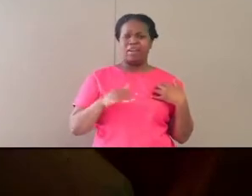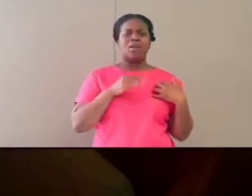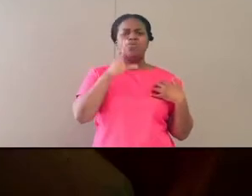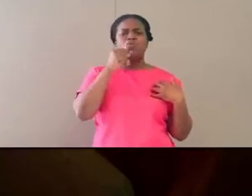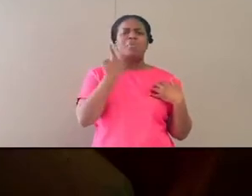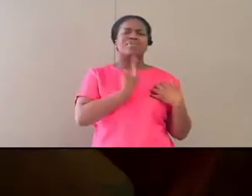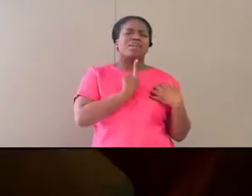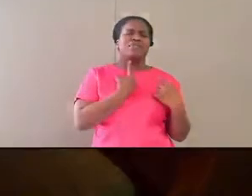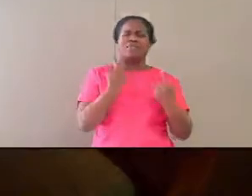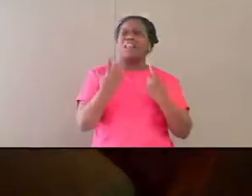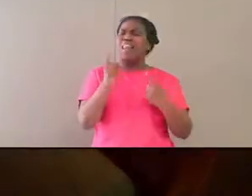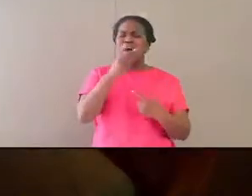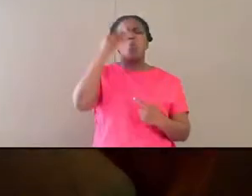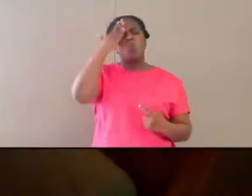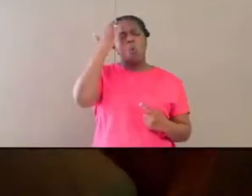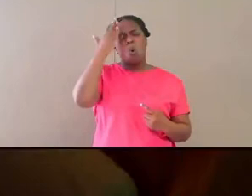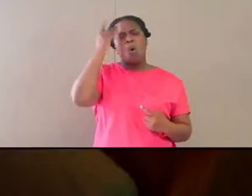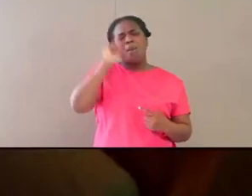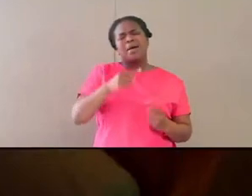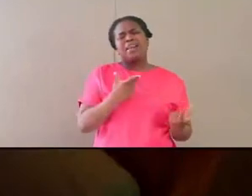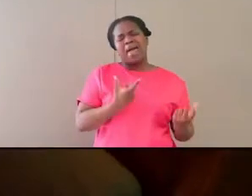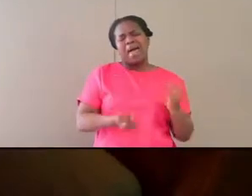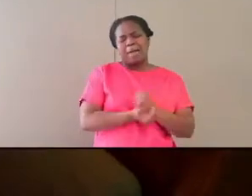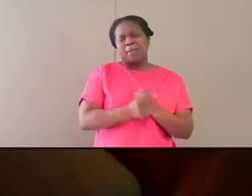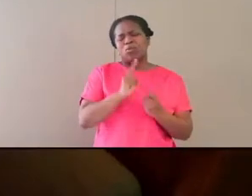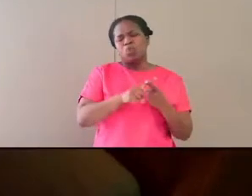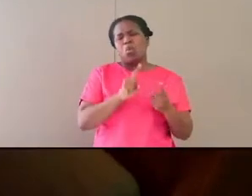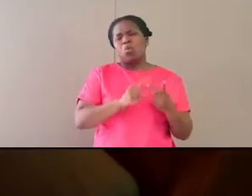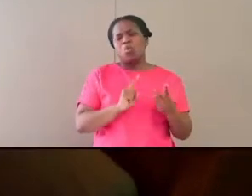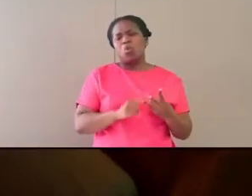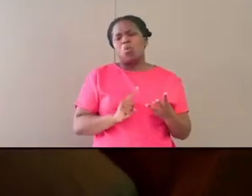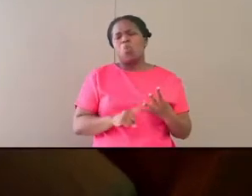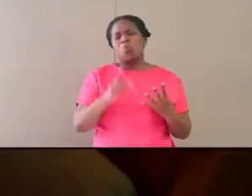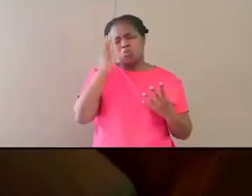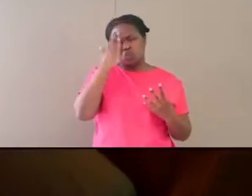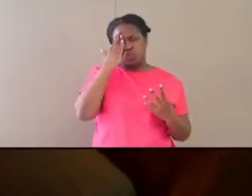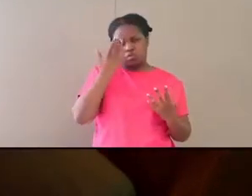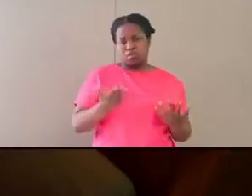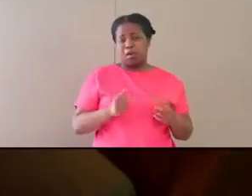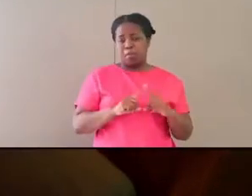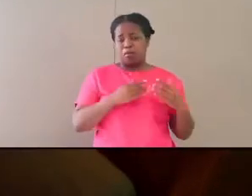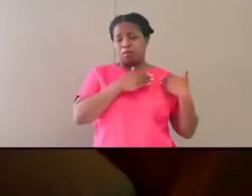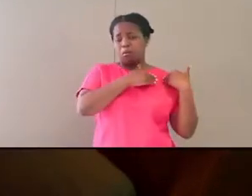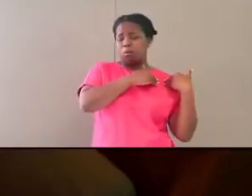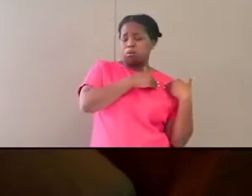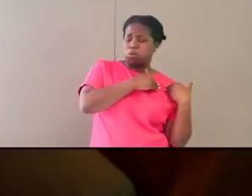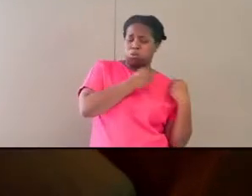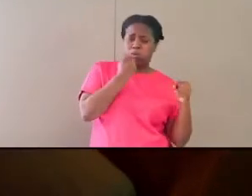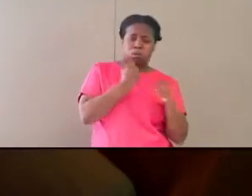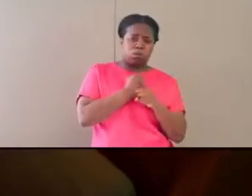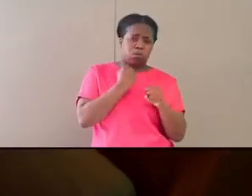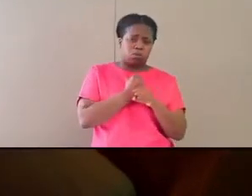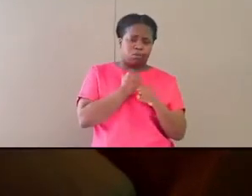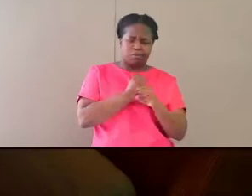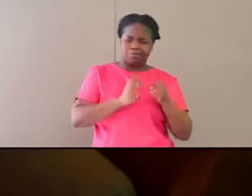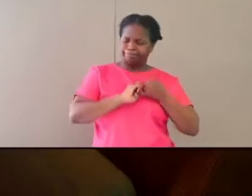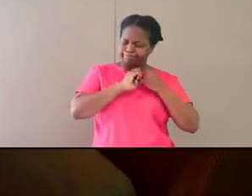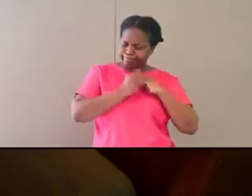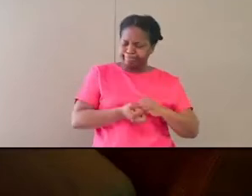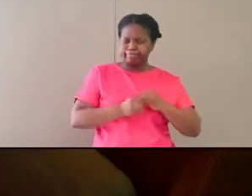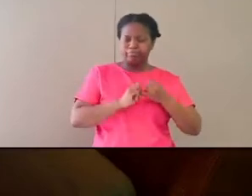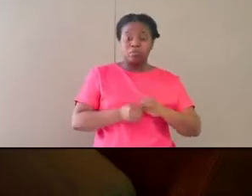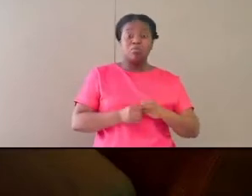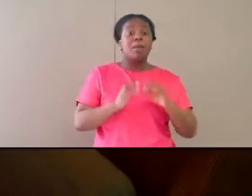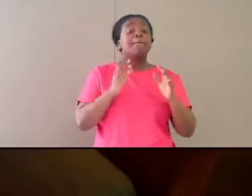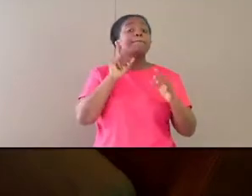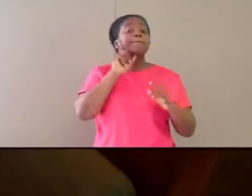we're talking to the converted Department of Social Development. You are making all strides to reach out. Where